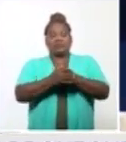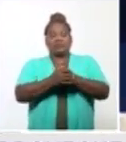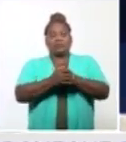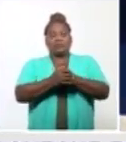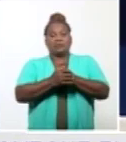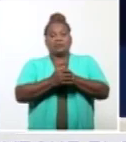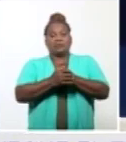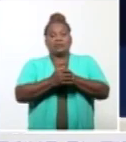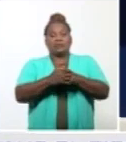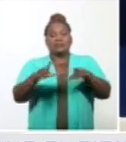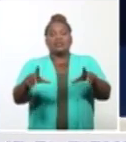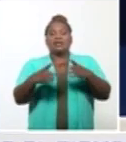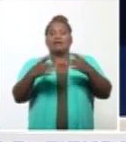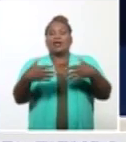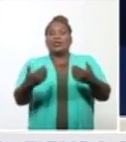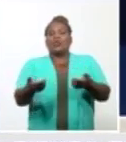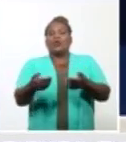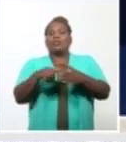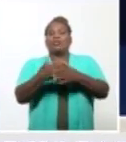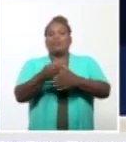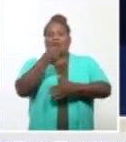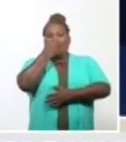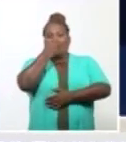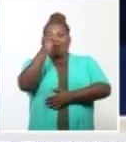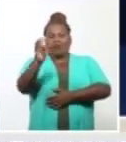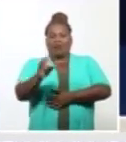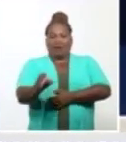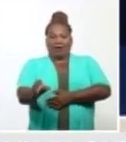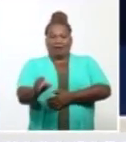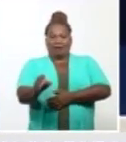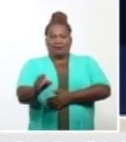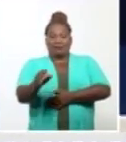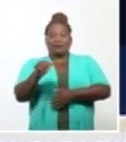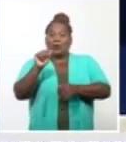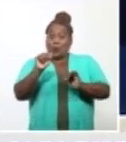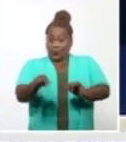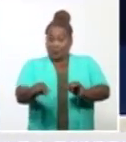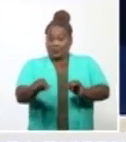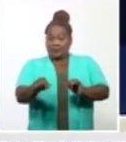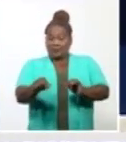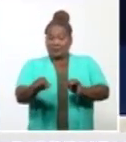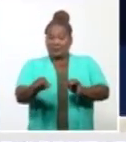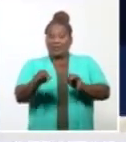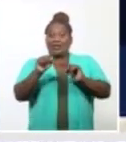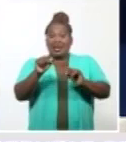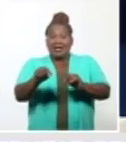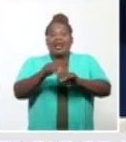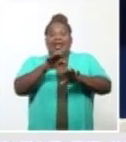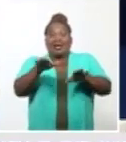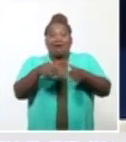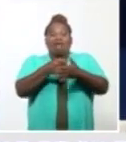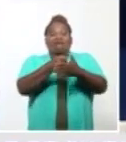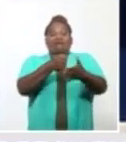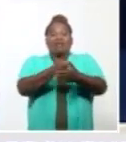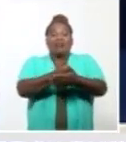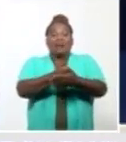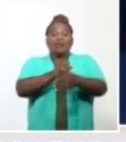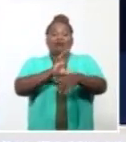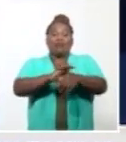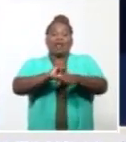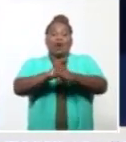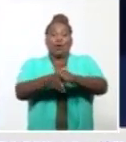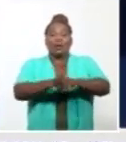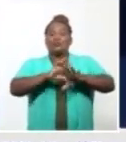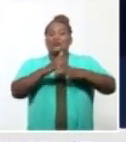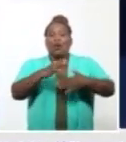We begin our briefing by celebrating Africa Day, En medio de la pandemia y con which is todas las marked limitaciones, today